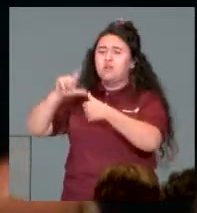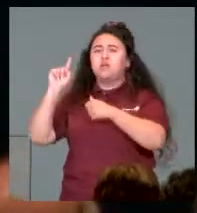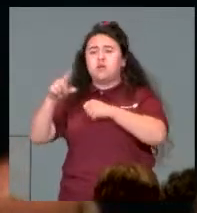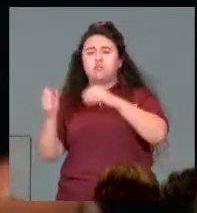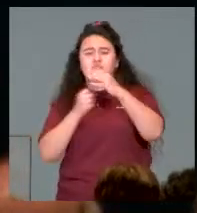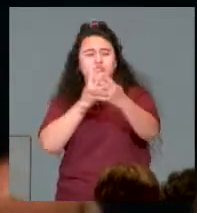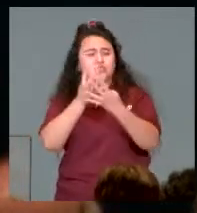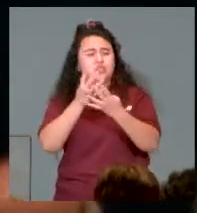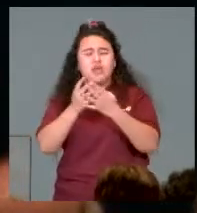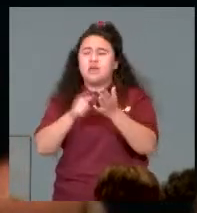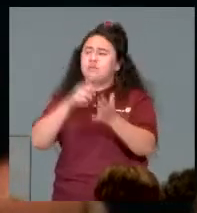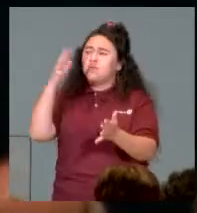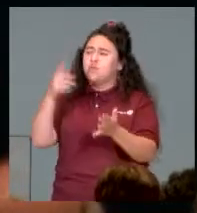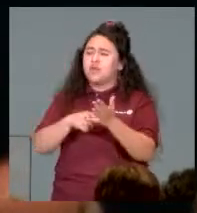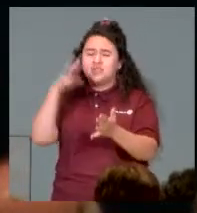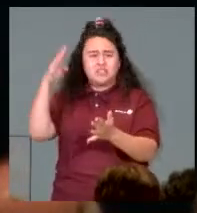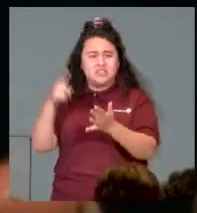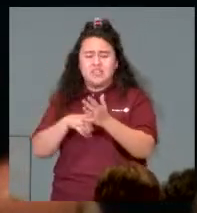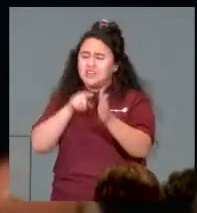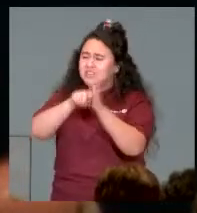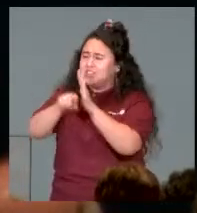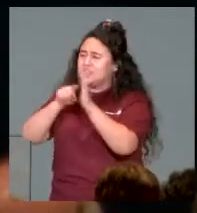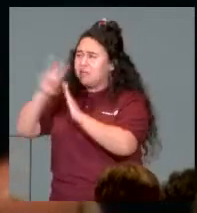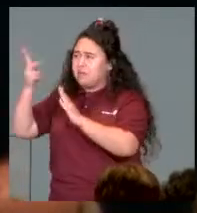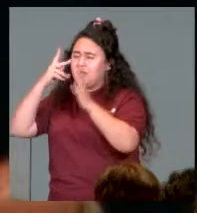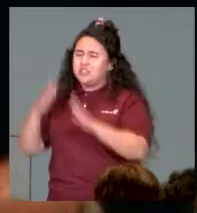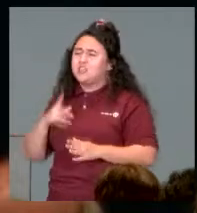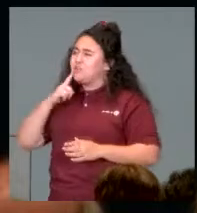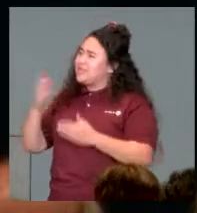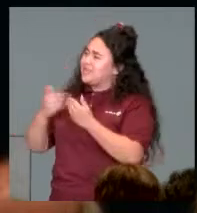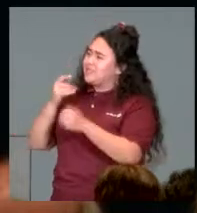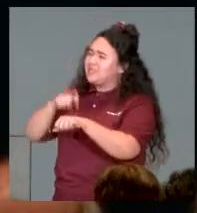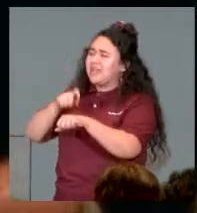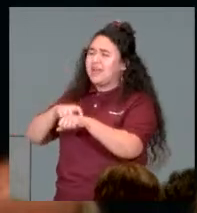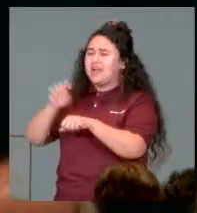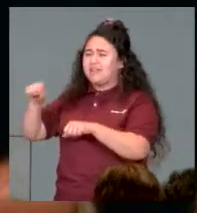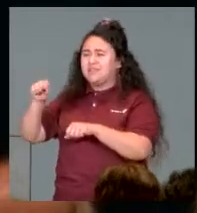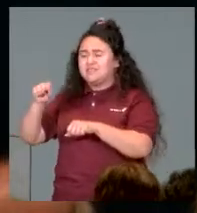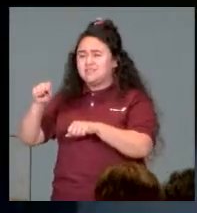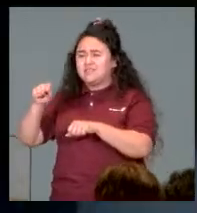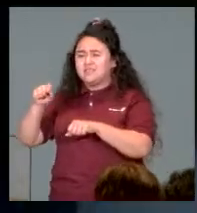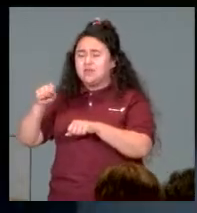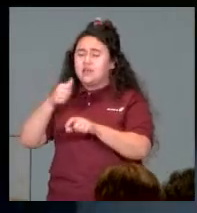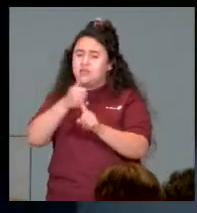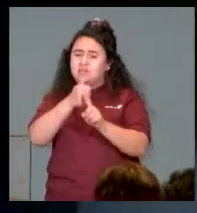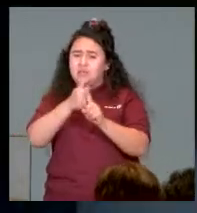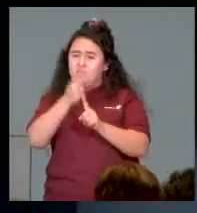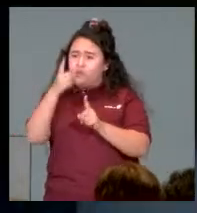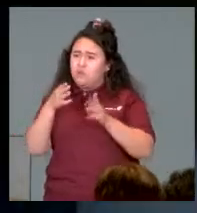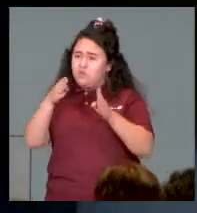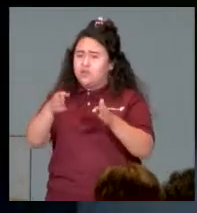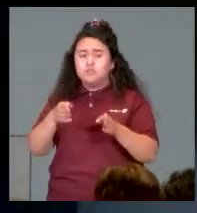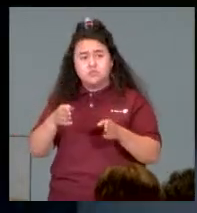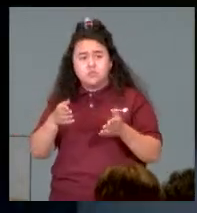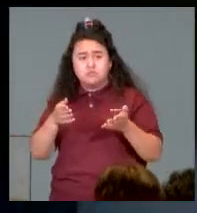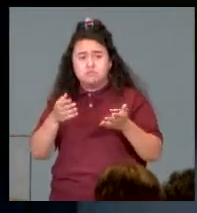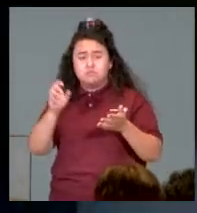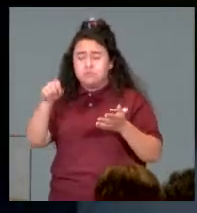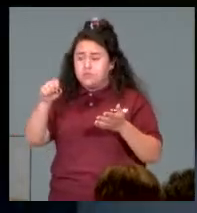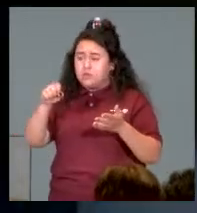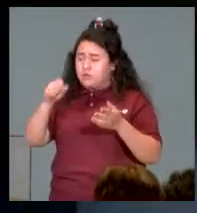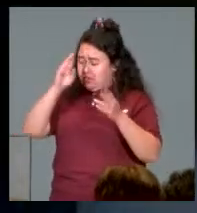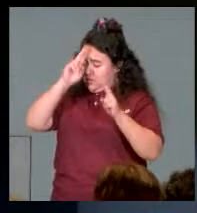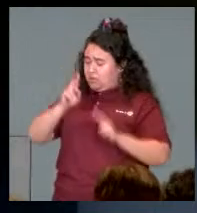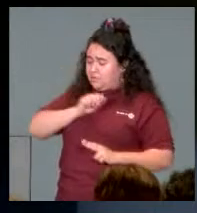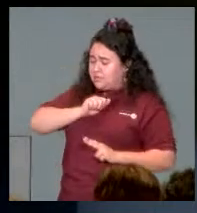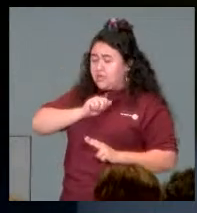when a genocide kicks up in late May when politicians have too easy a time. I'm guessing backwards out of one-way street. In honor of myself. And in